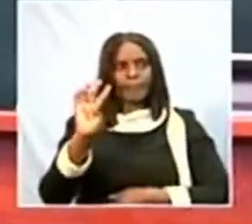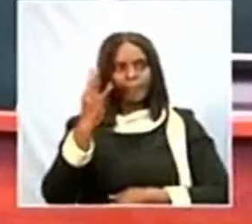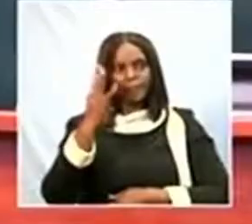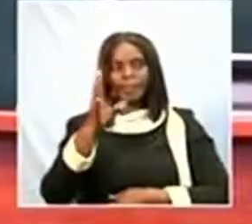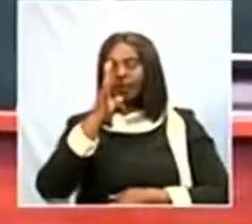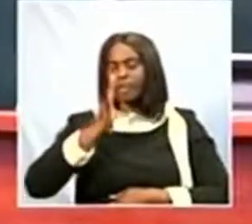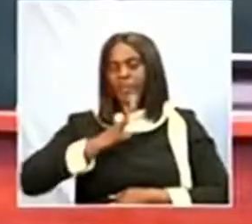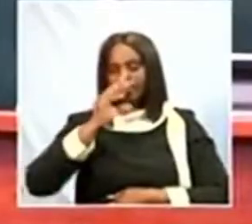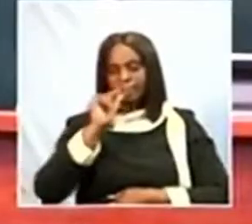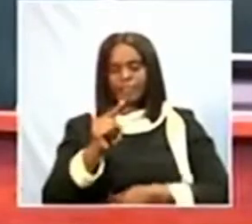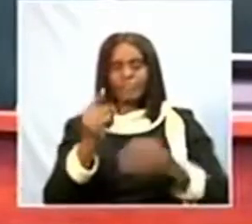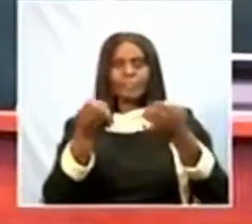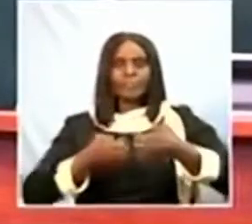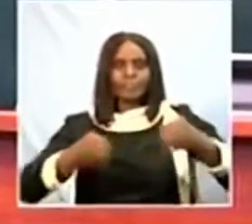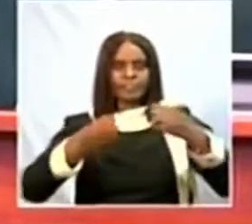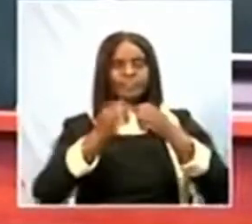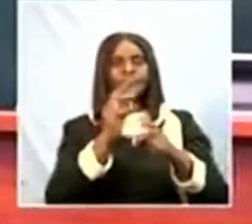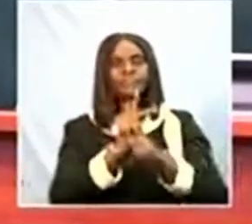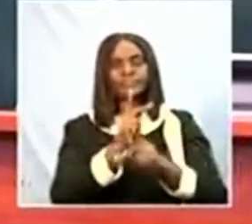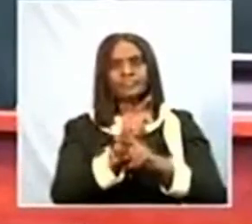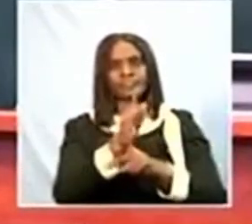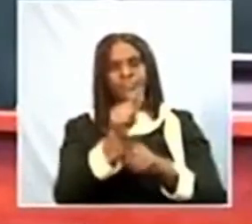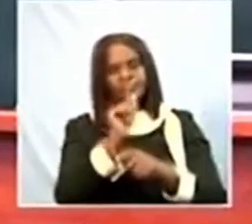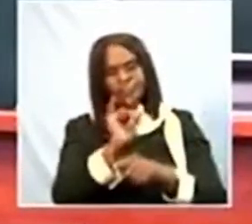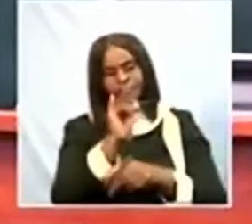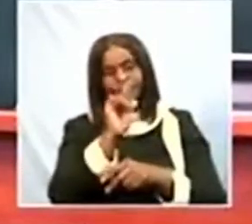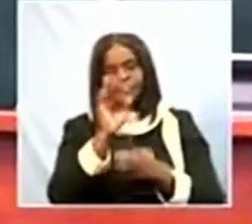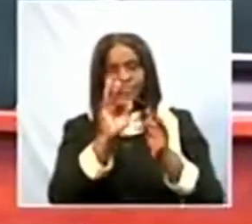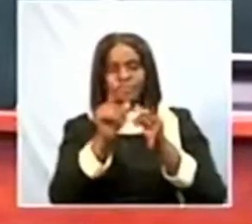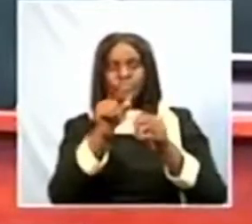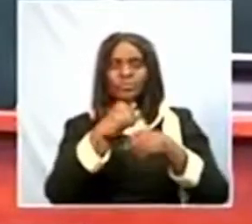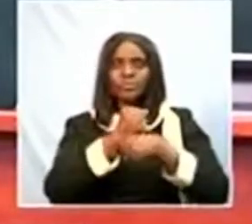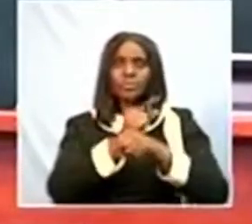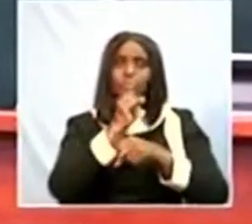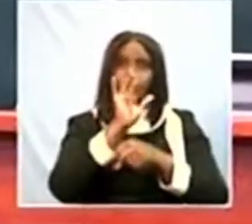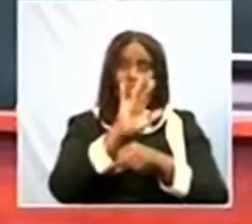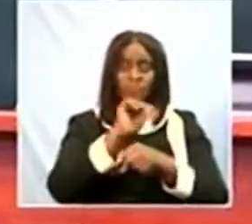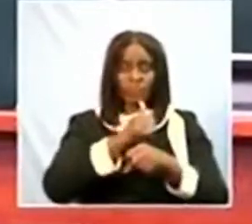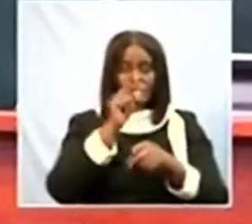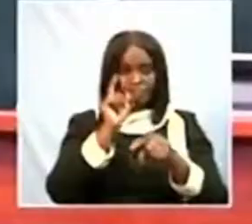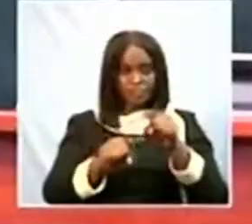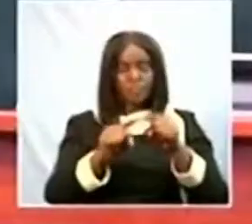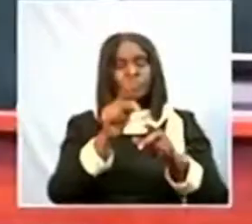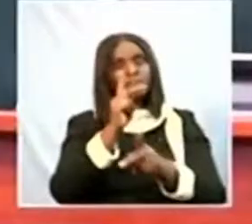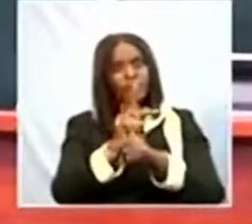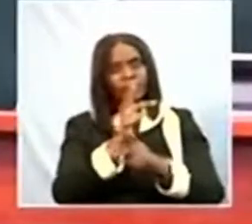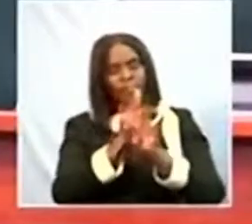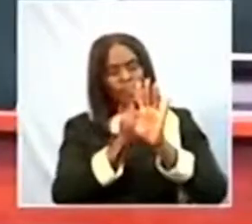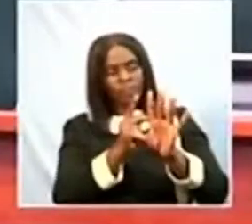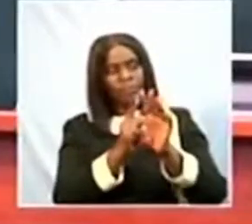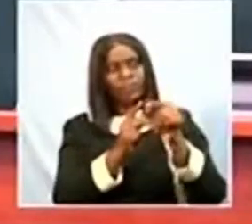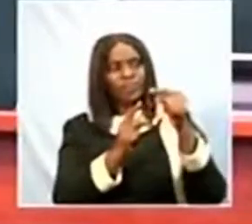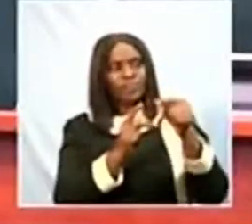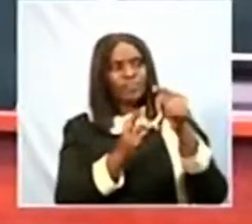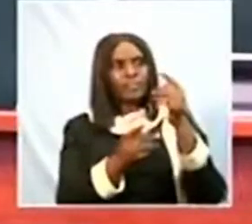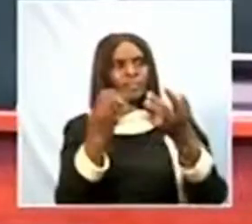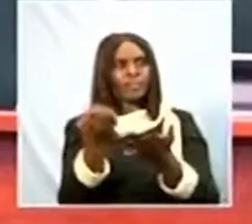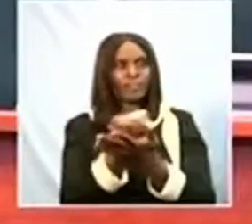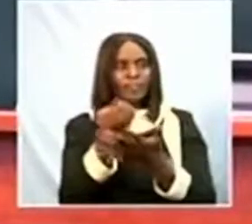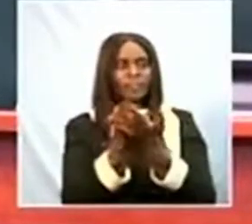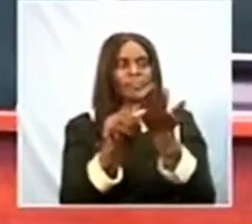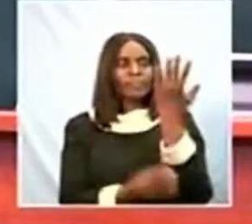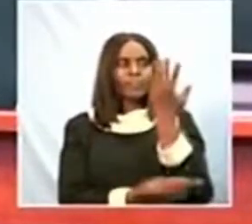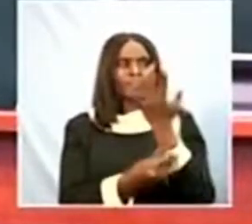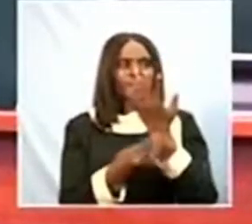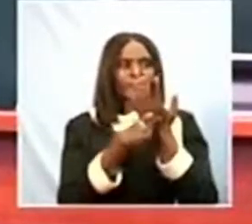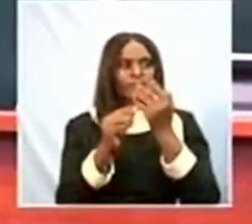Speaker, is environmental sustainability, where we should make sure that environmental sustainability is the heart of economic development